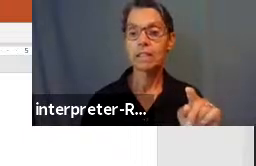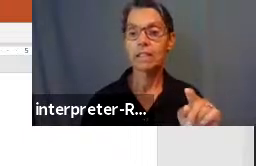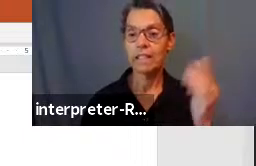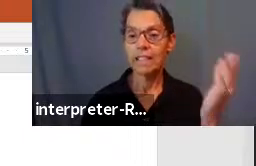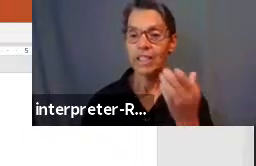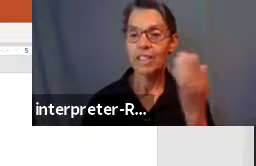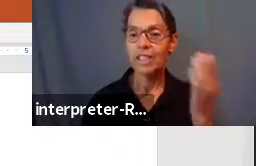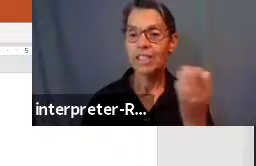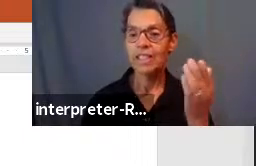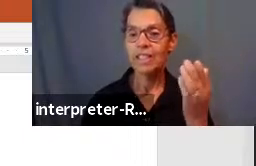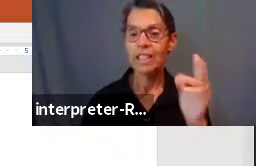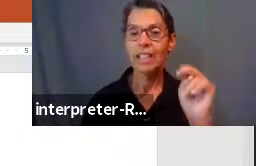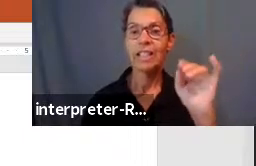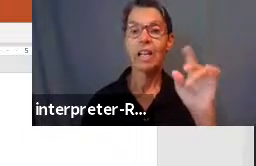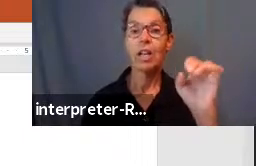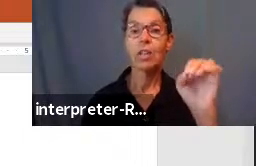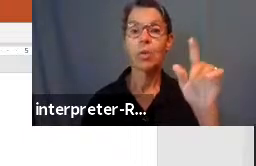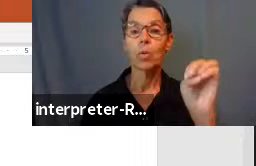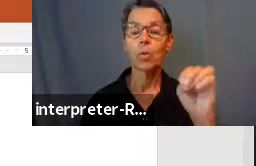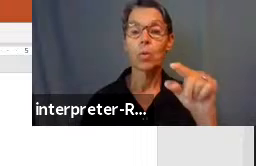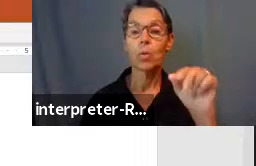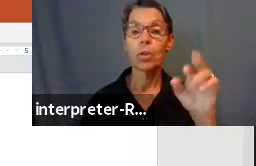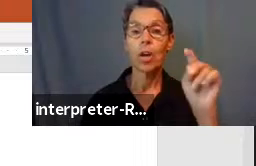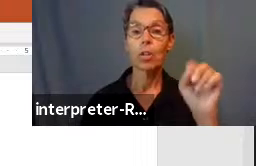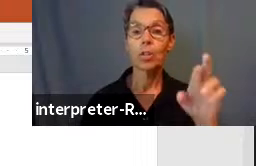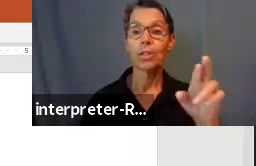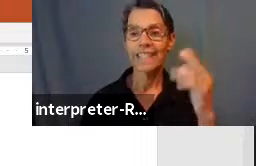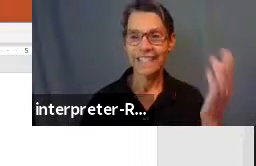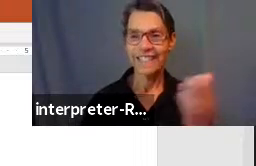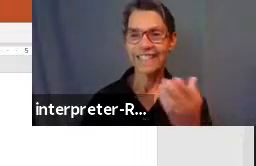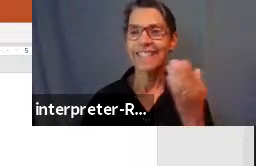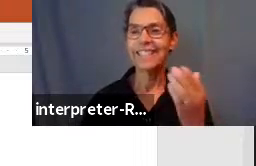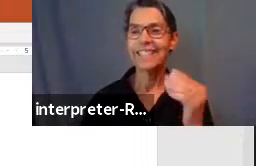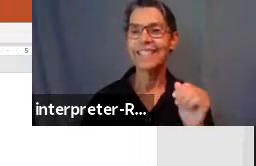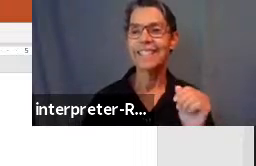Here. Nicole Garner, Here.